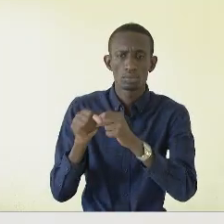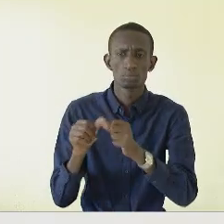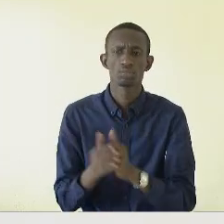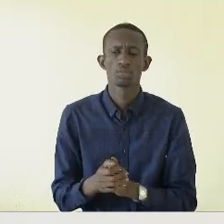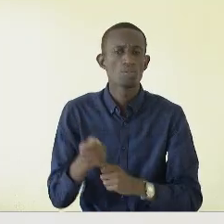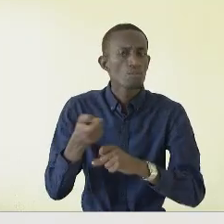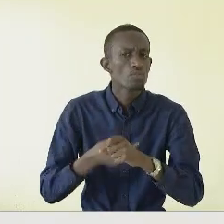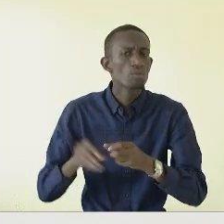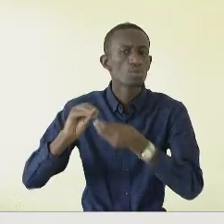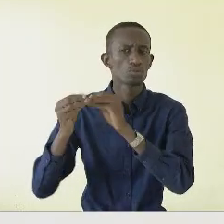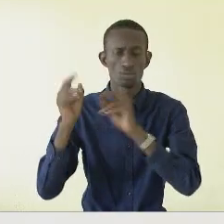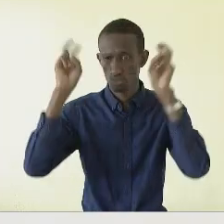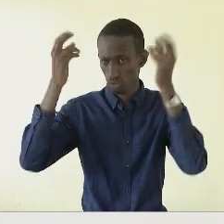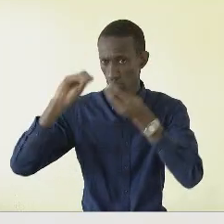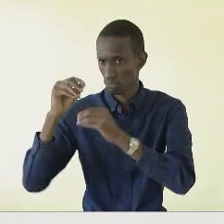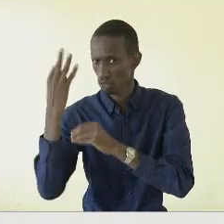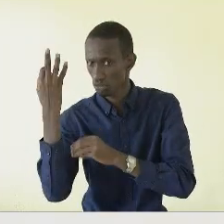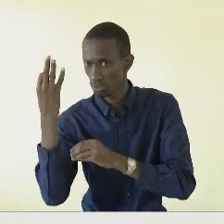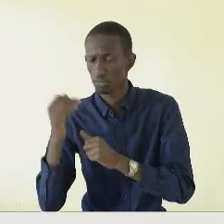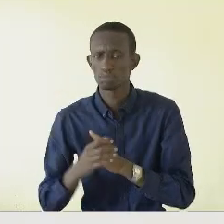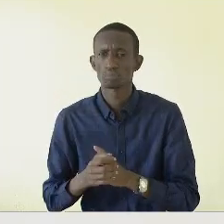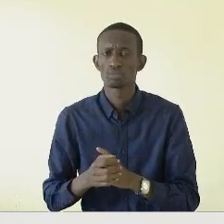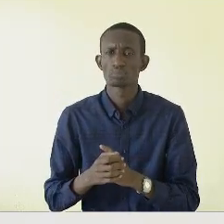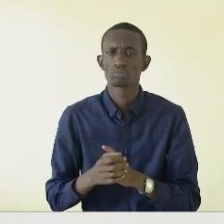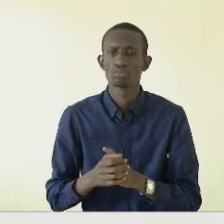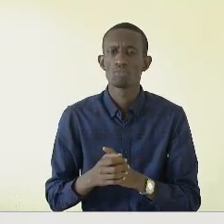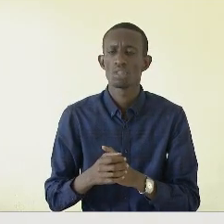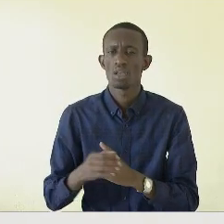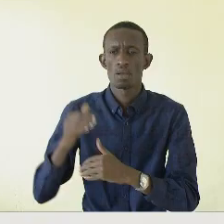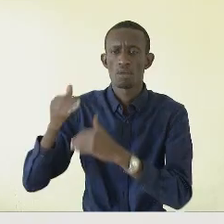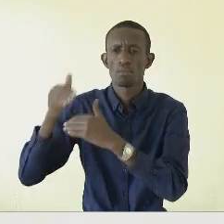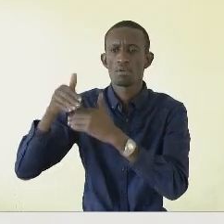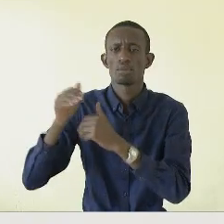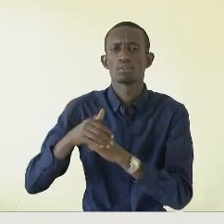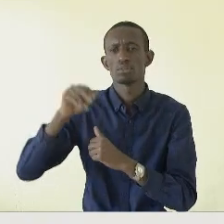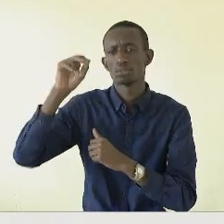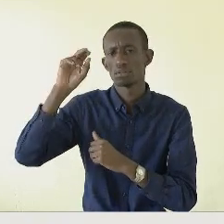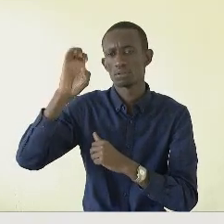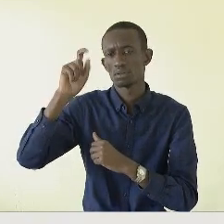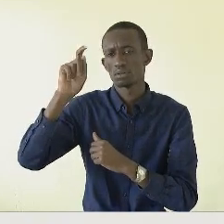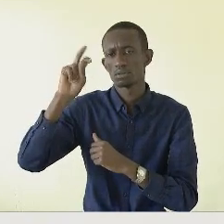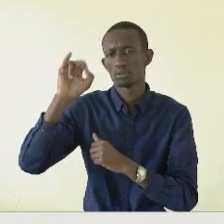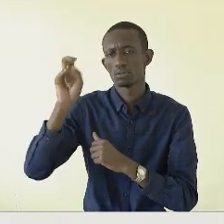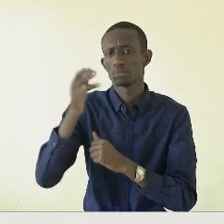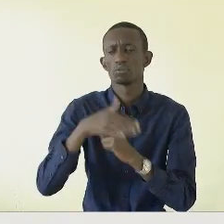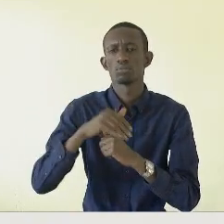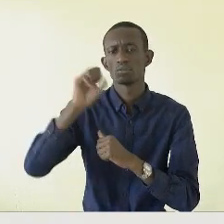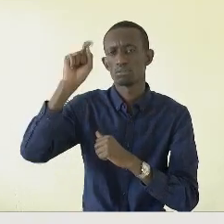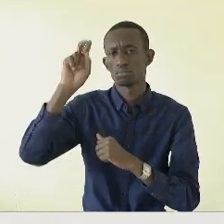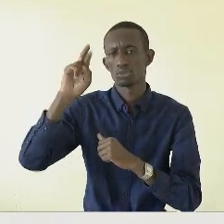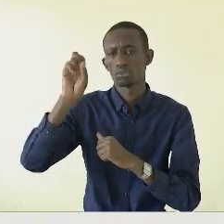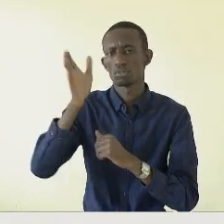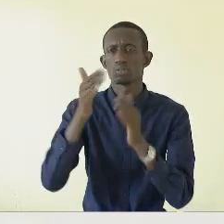from Unit 3, the external structure and the importance of flowering plants.